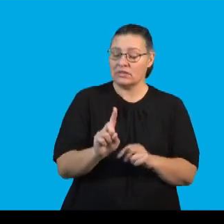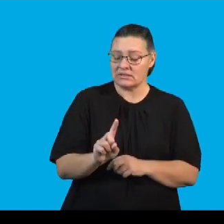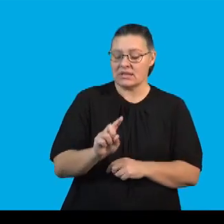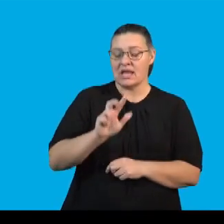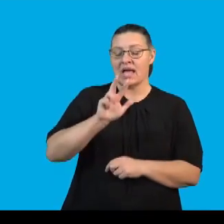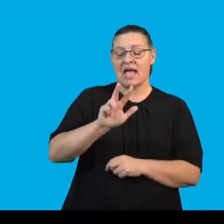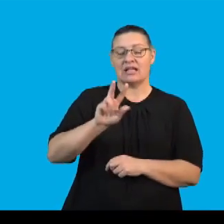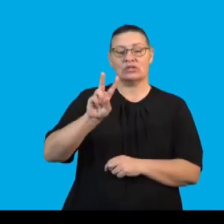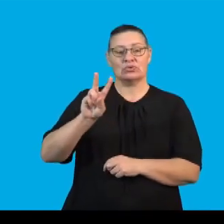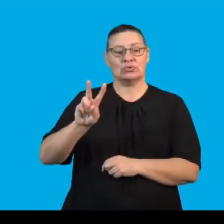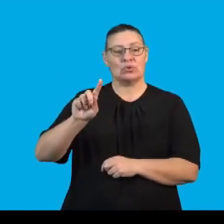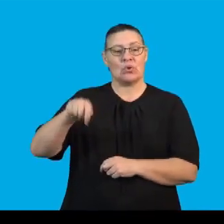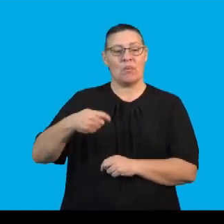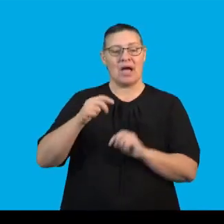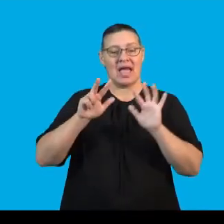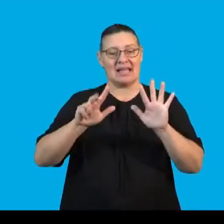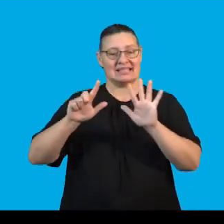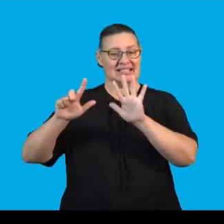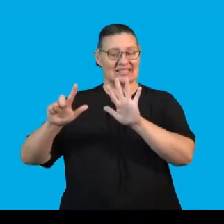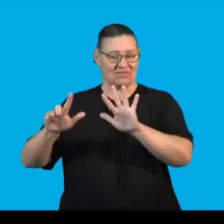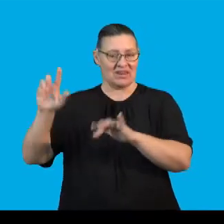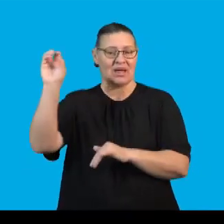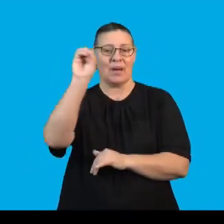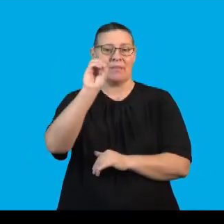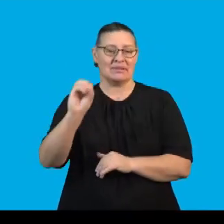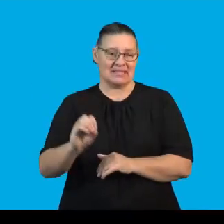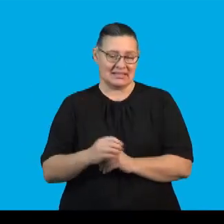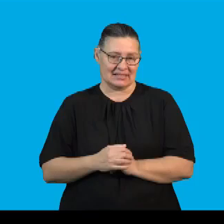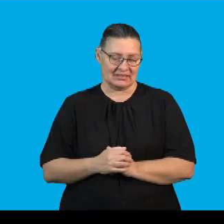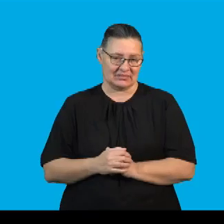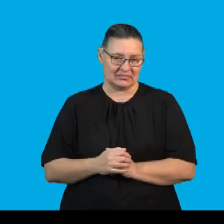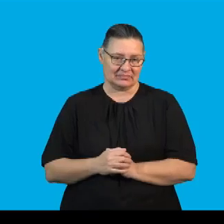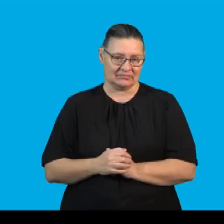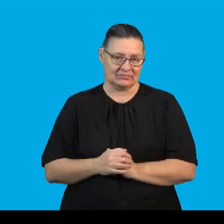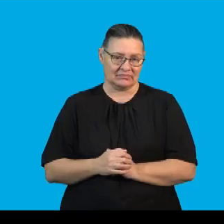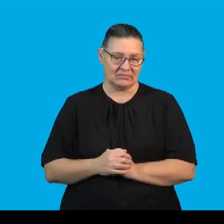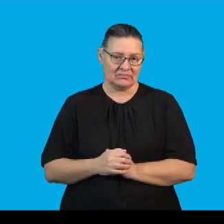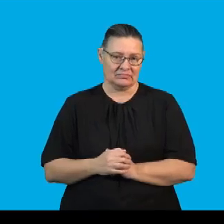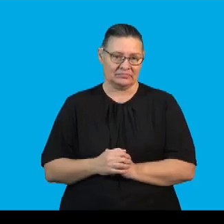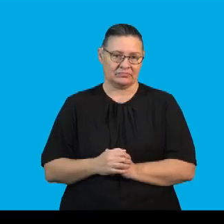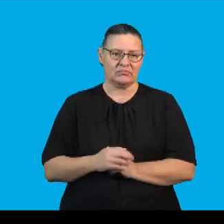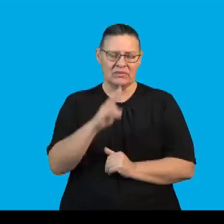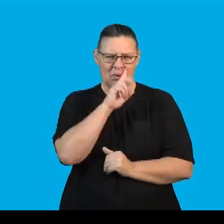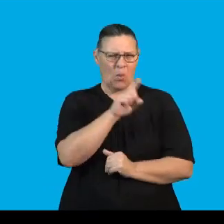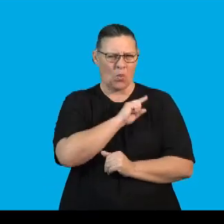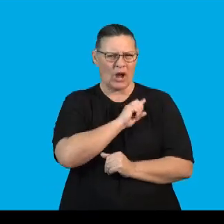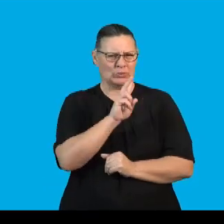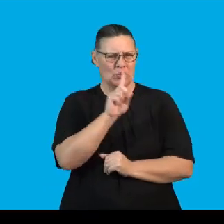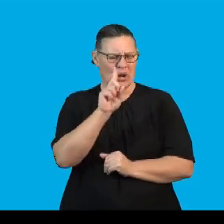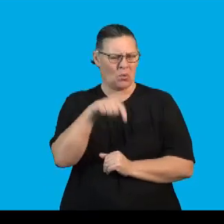100. And 21.6 is our initial, our